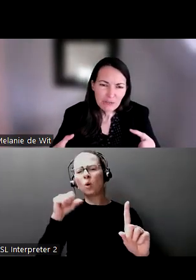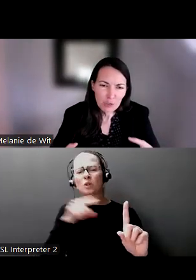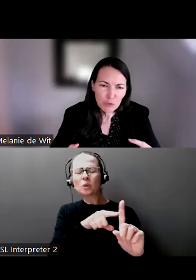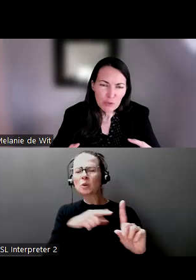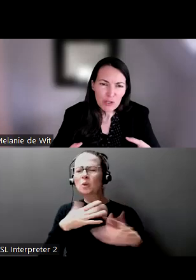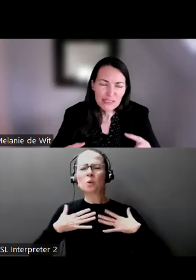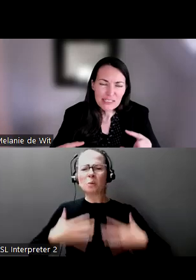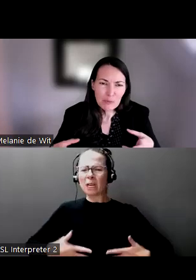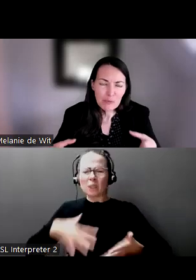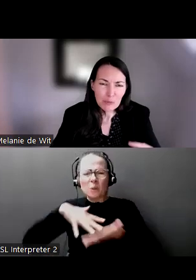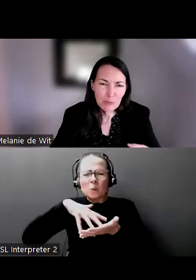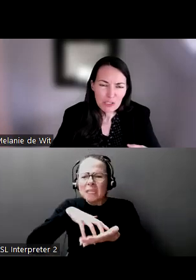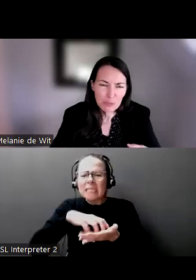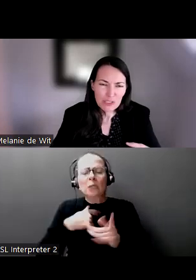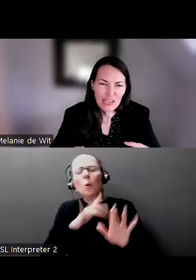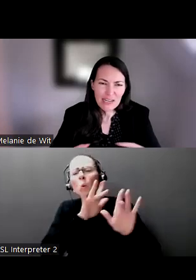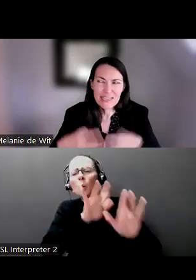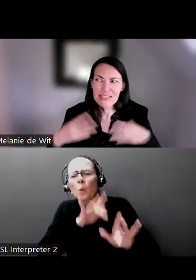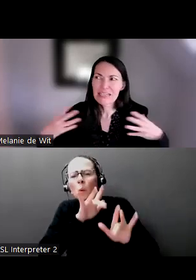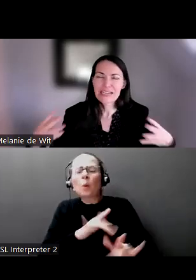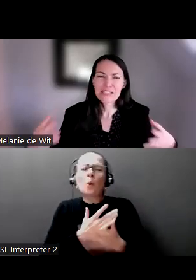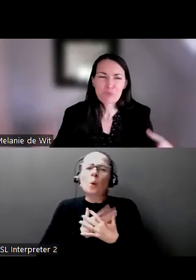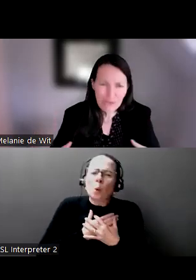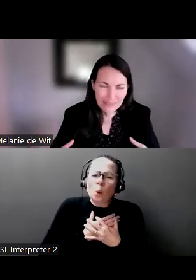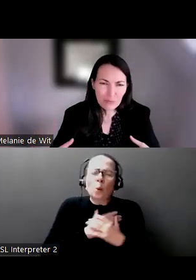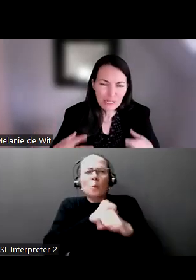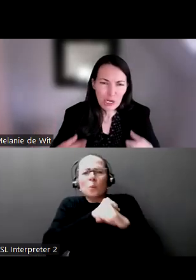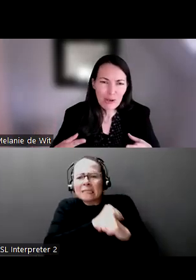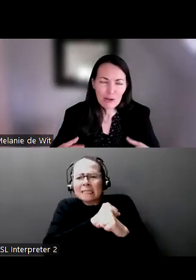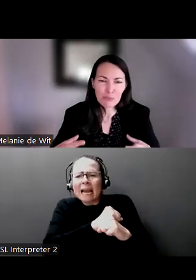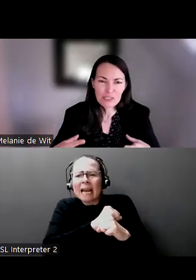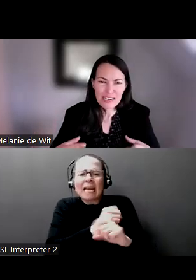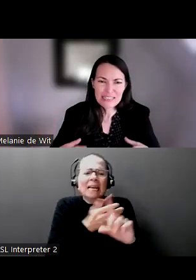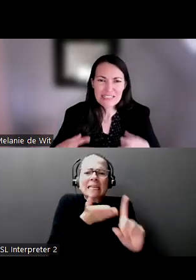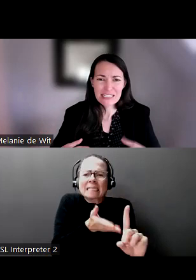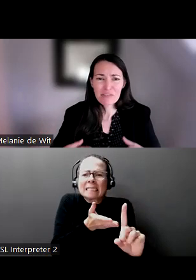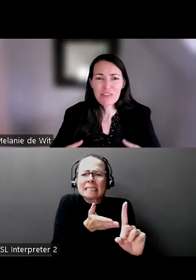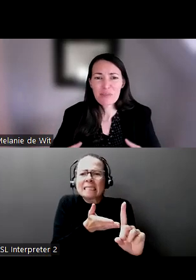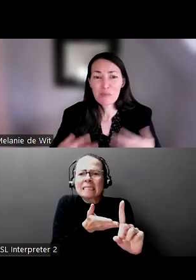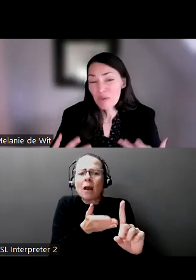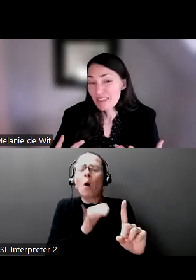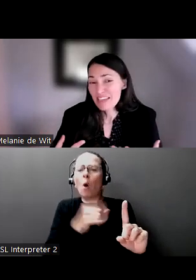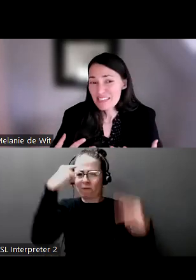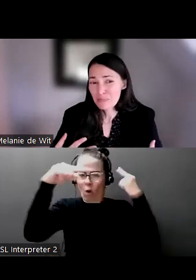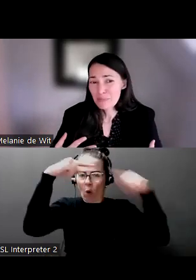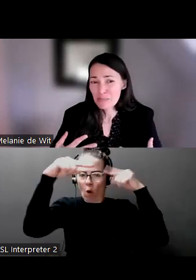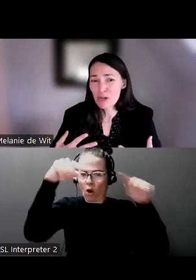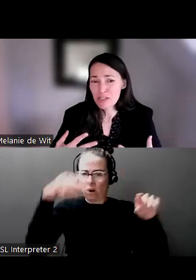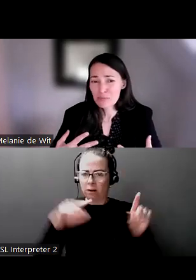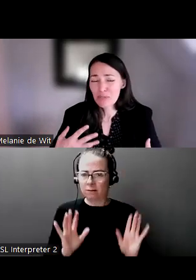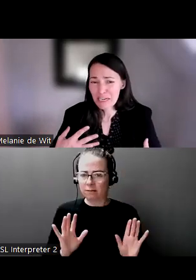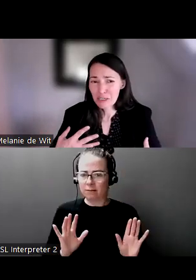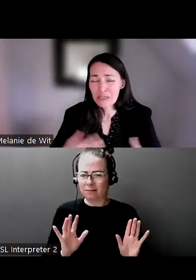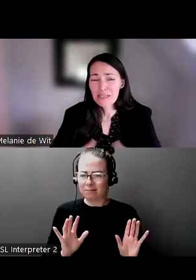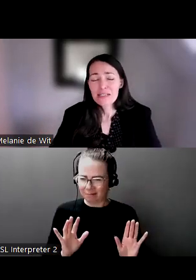and vulnerable and someone we would want to protect, and the kind of way that we know how to protect is to give them what we think is the best